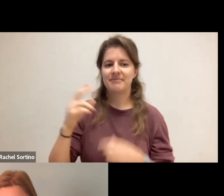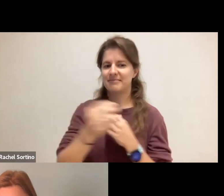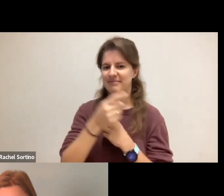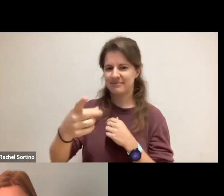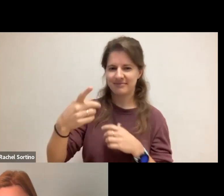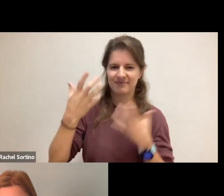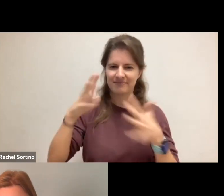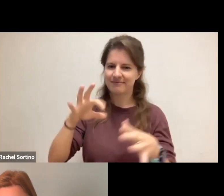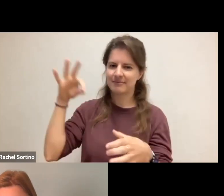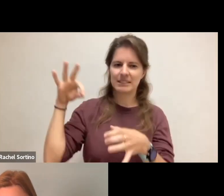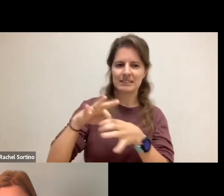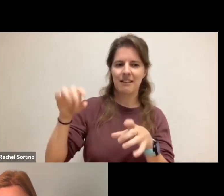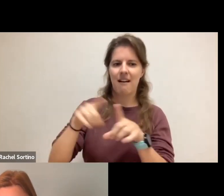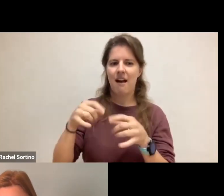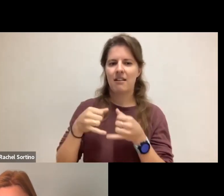Aging.